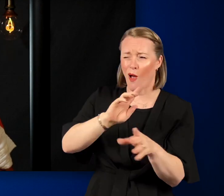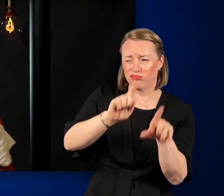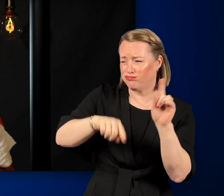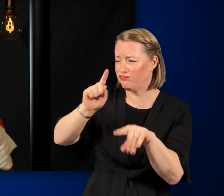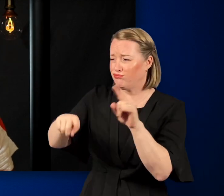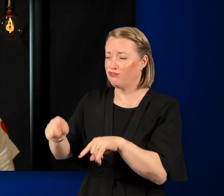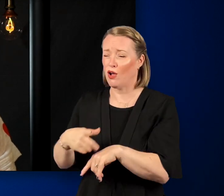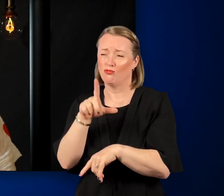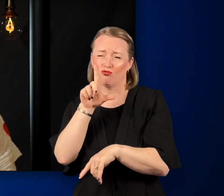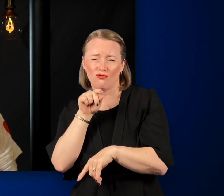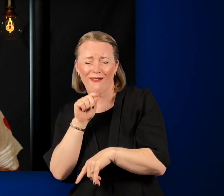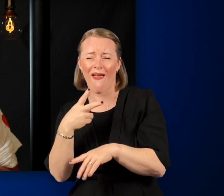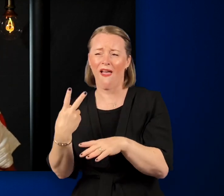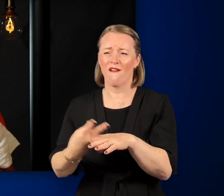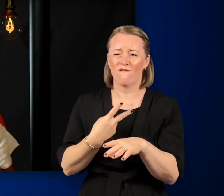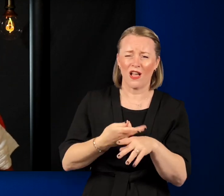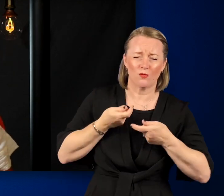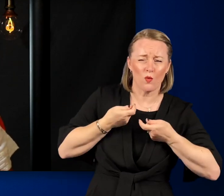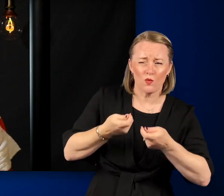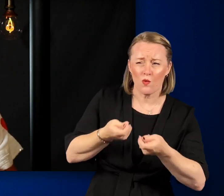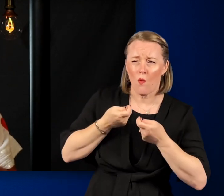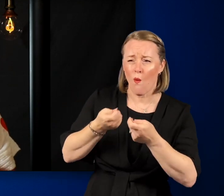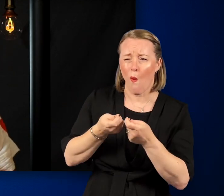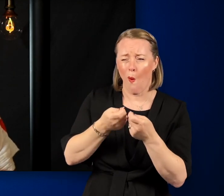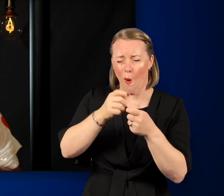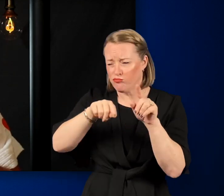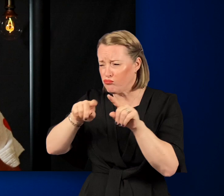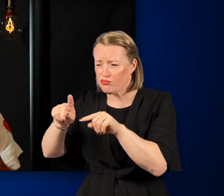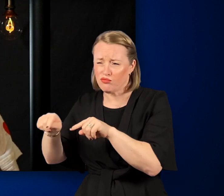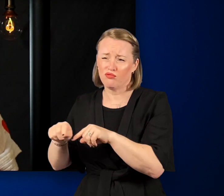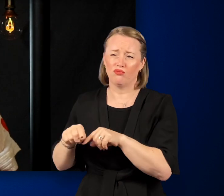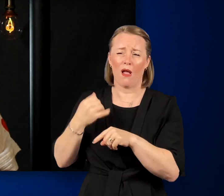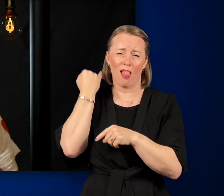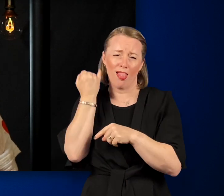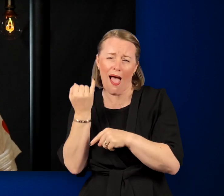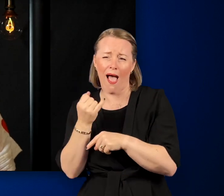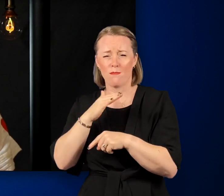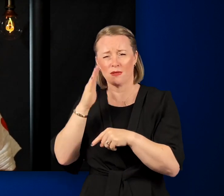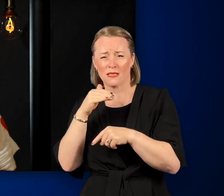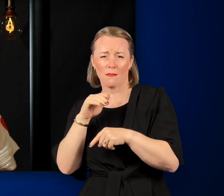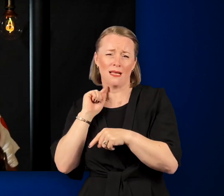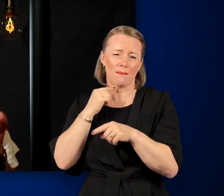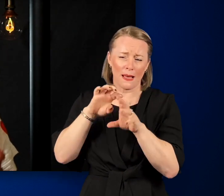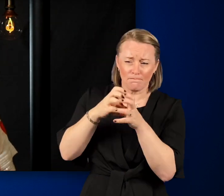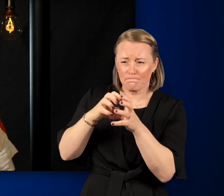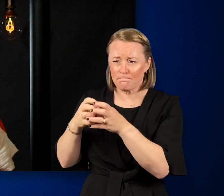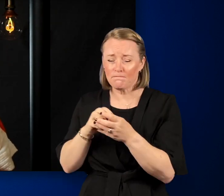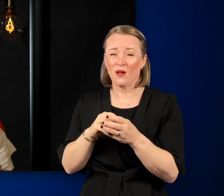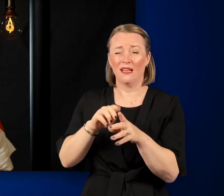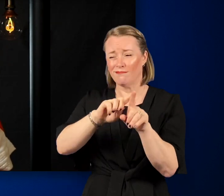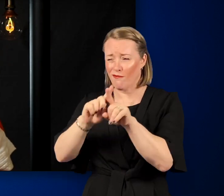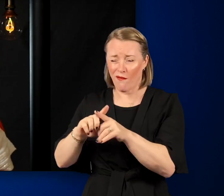and slices of aubergine, stuffed peppers, kofta, spicy meatballs,